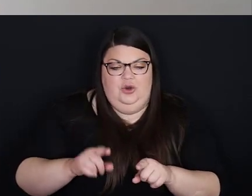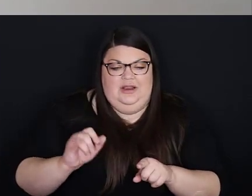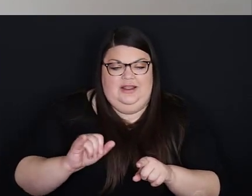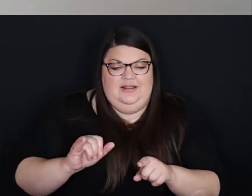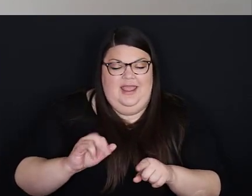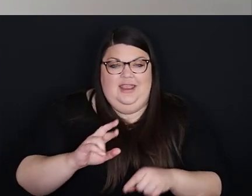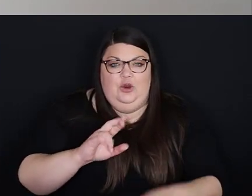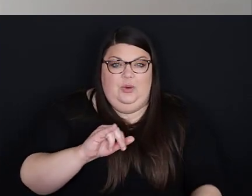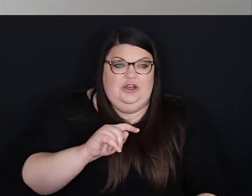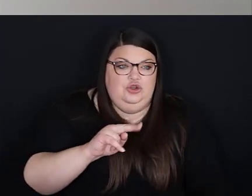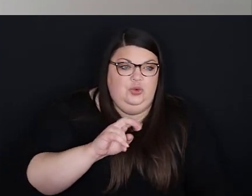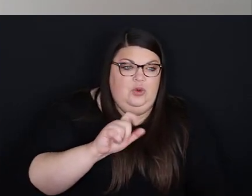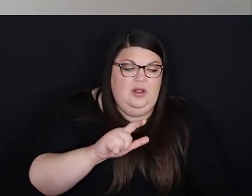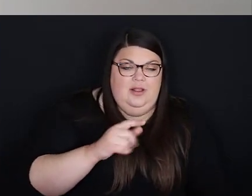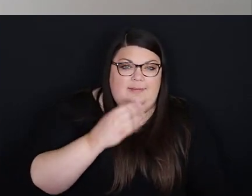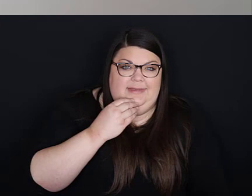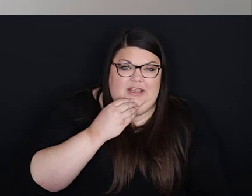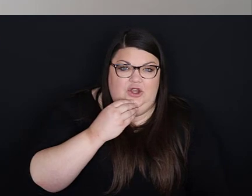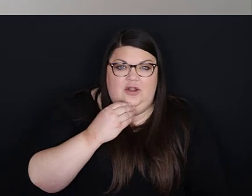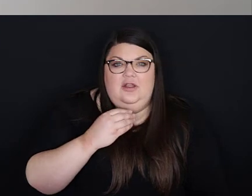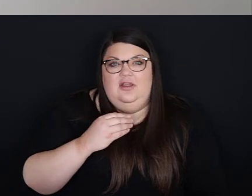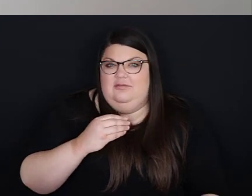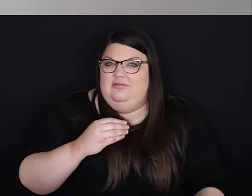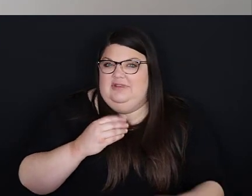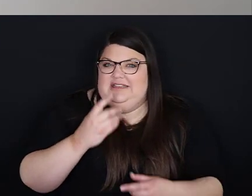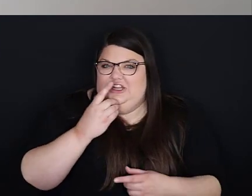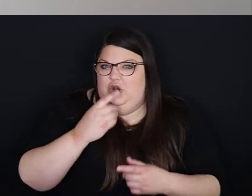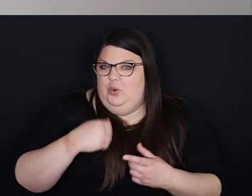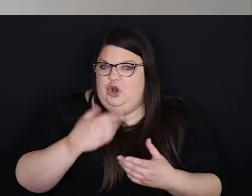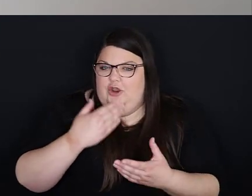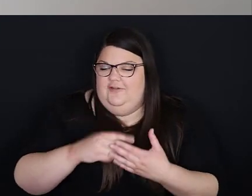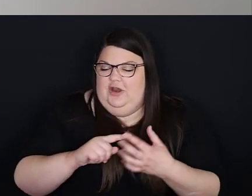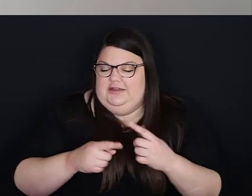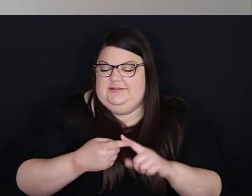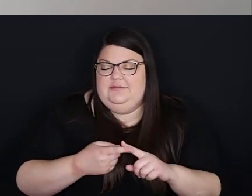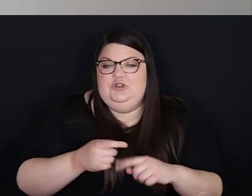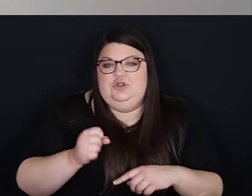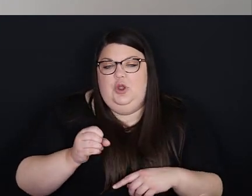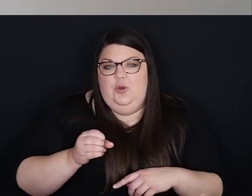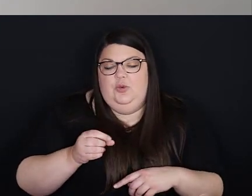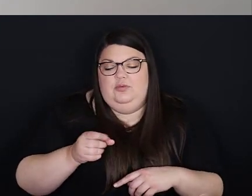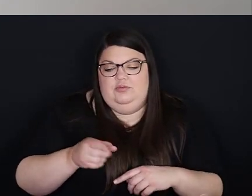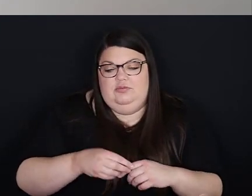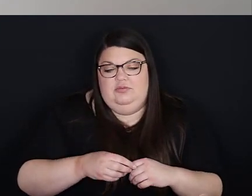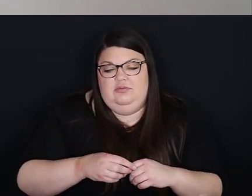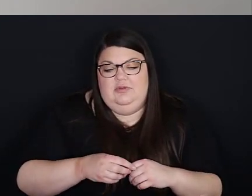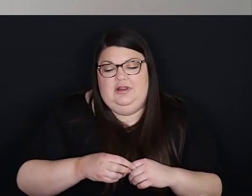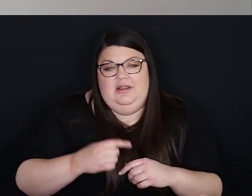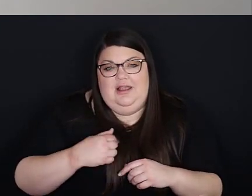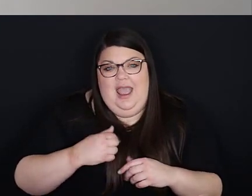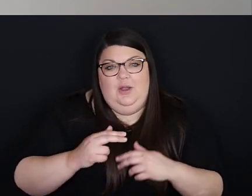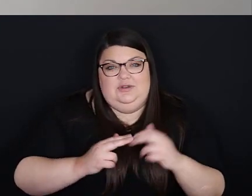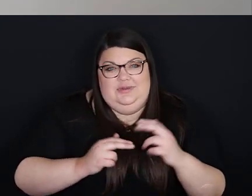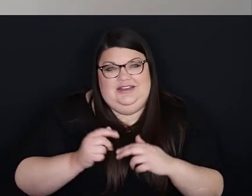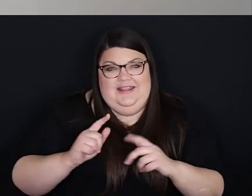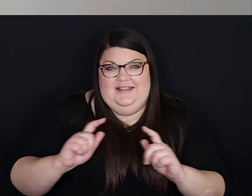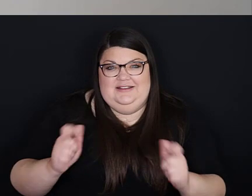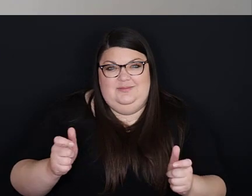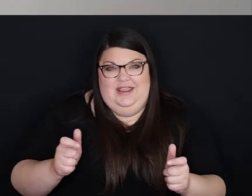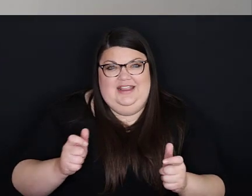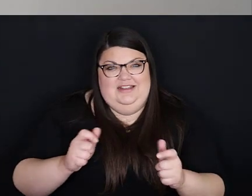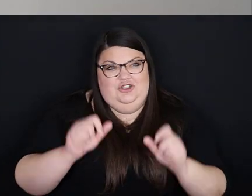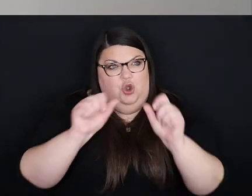during the ritual meal dinner that I did and so forth. We were good friends, and so I was building this